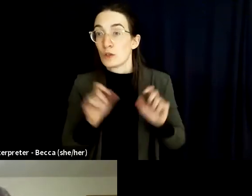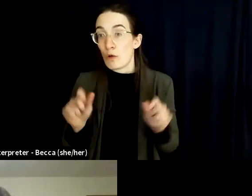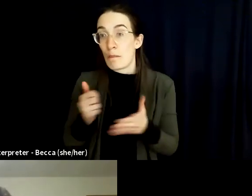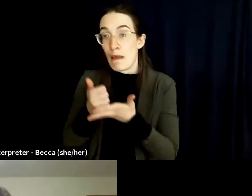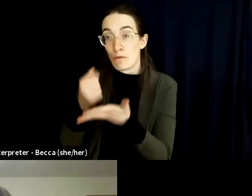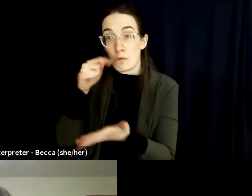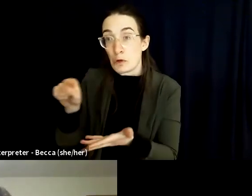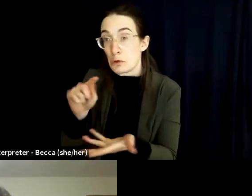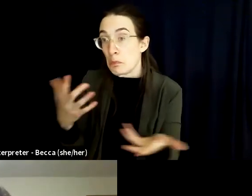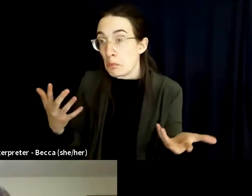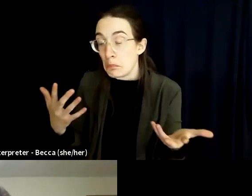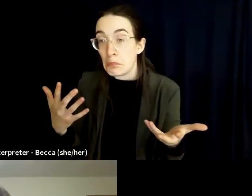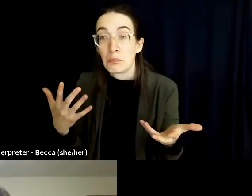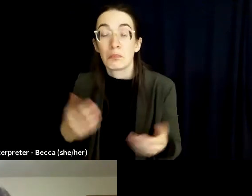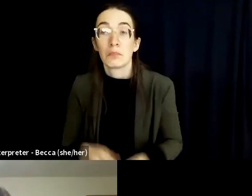too.